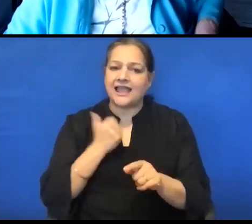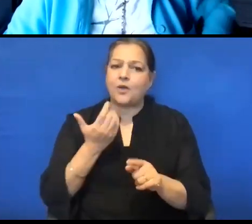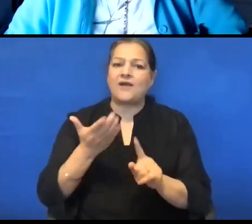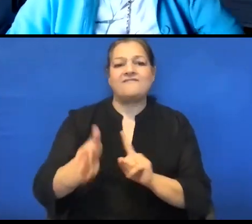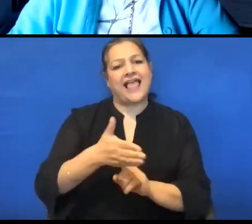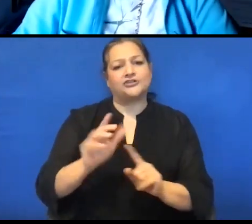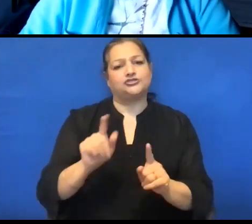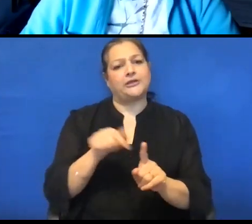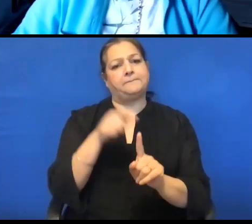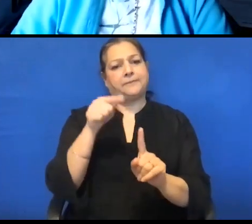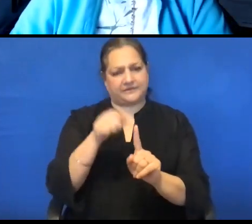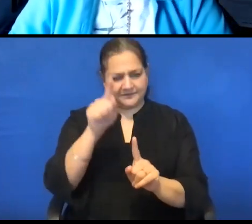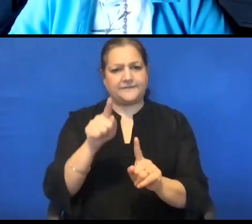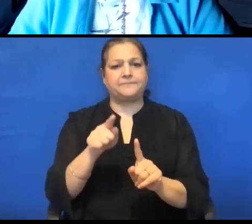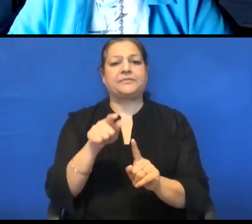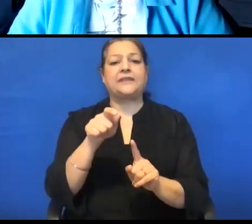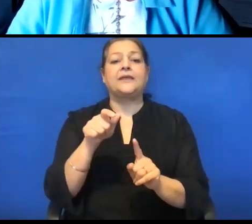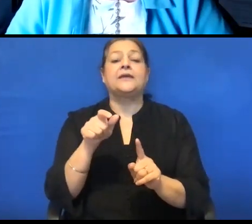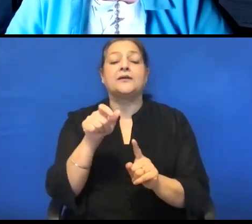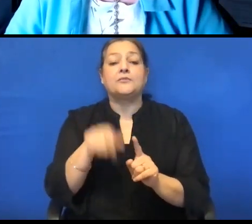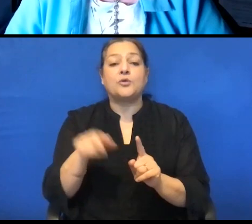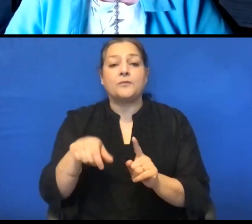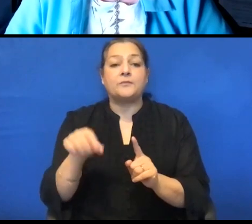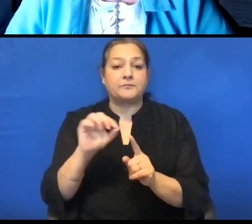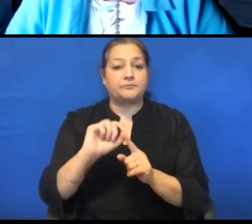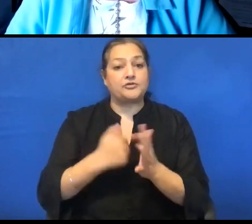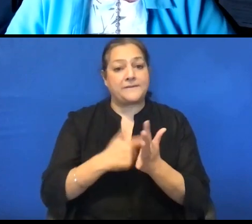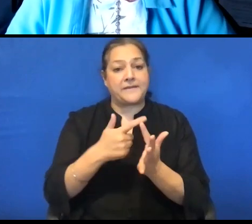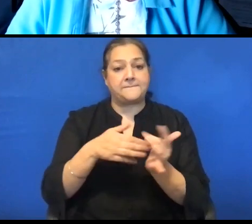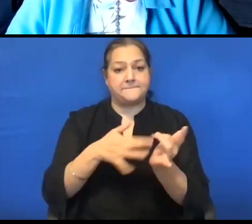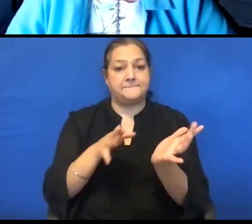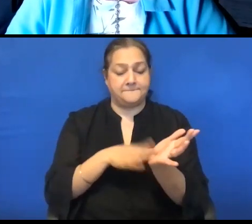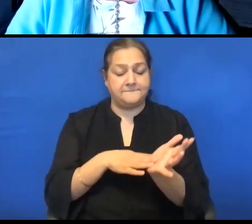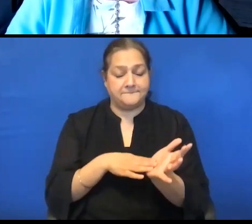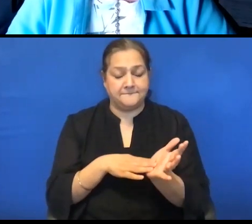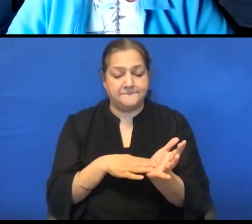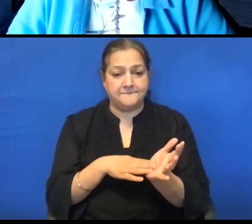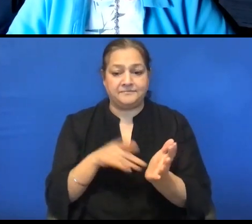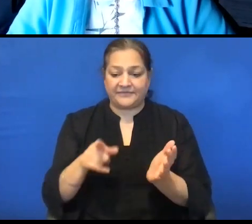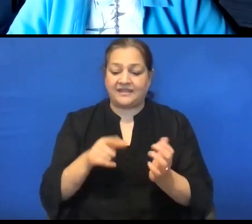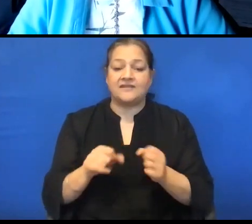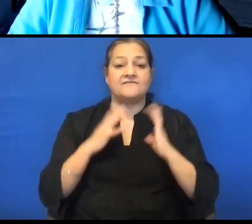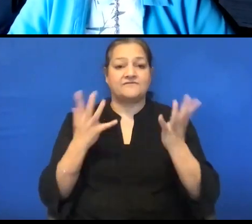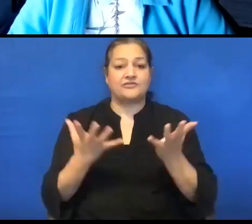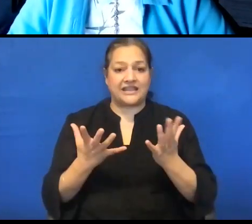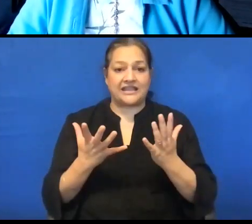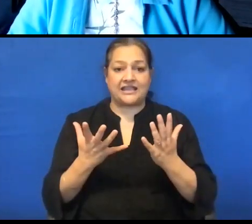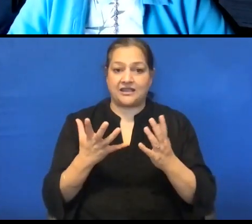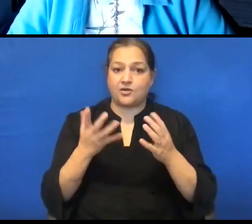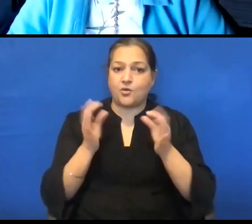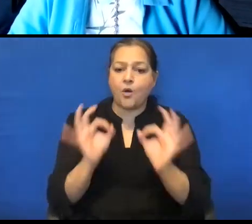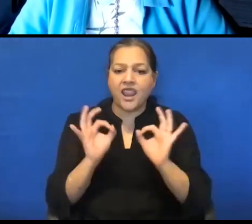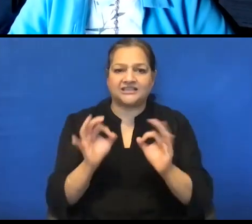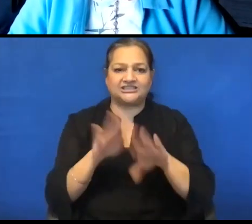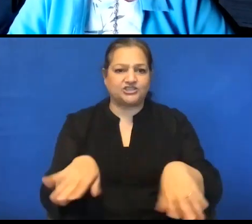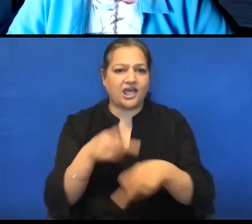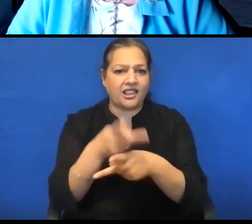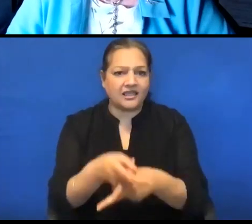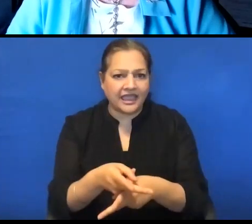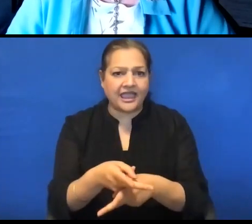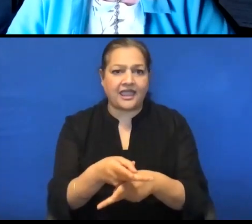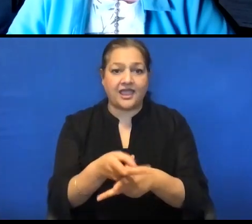policy. We need to target, above all, early years education with free quality childcare. And we need to be the champion of